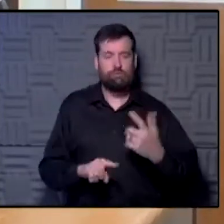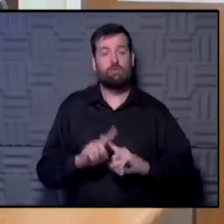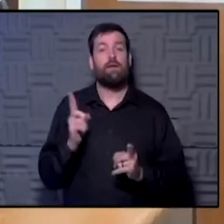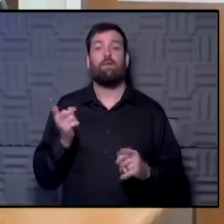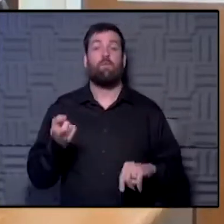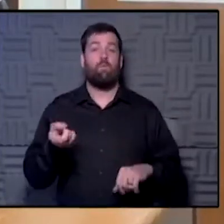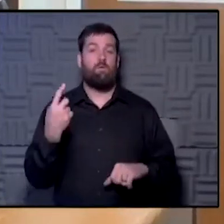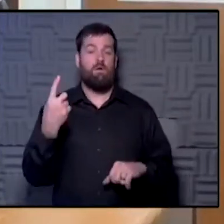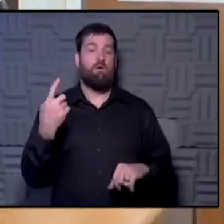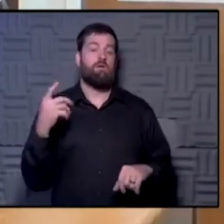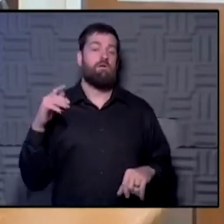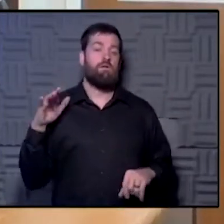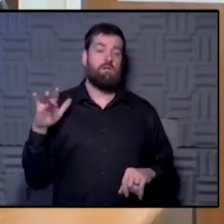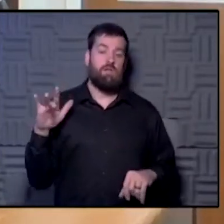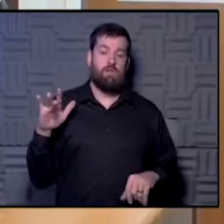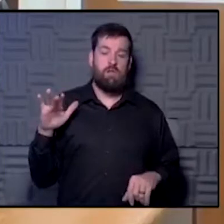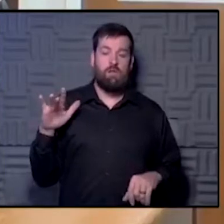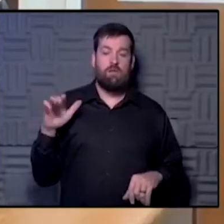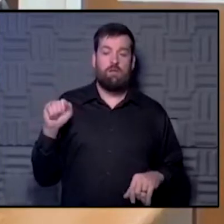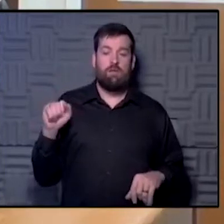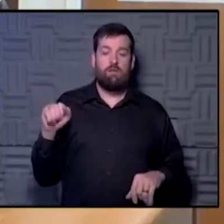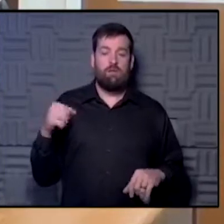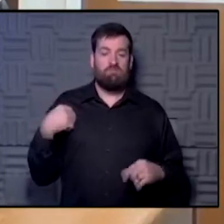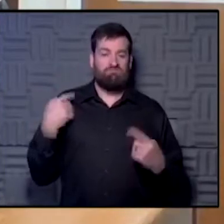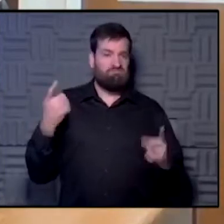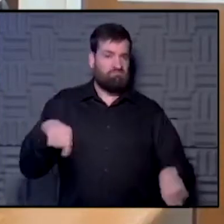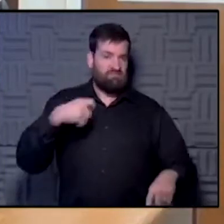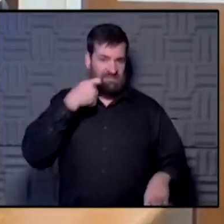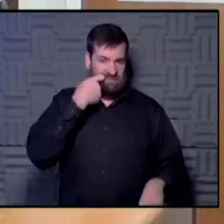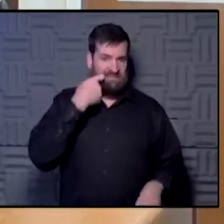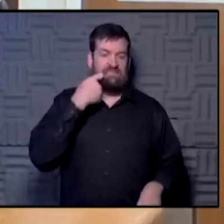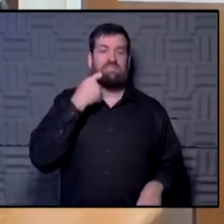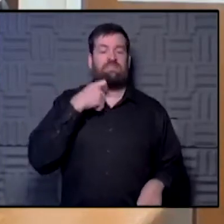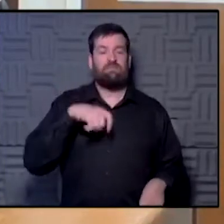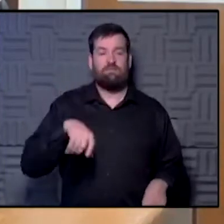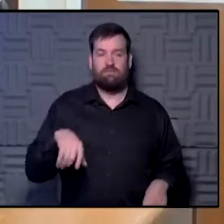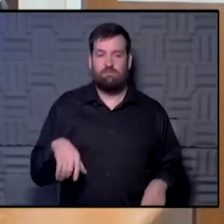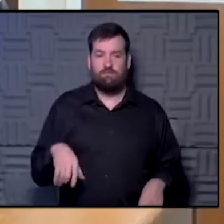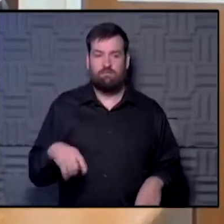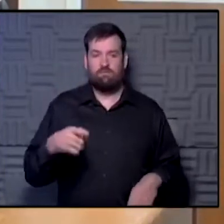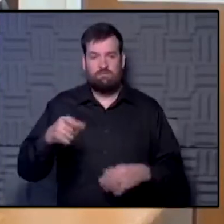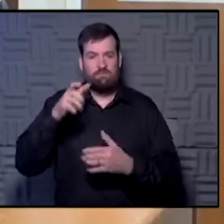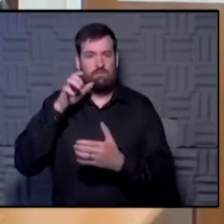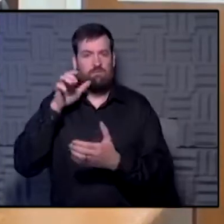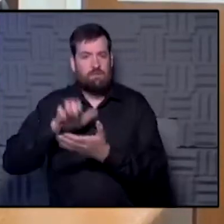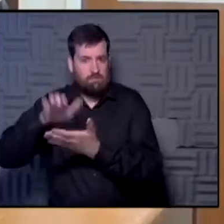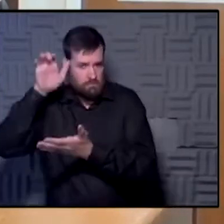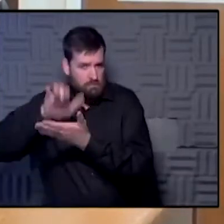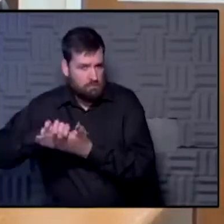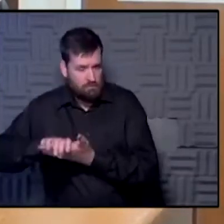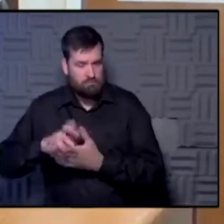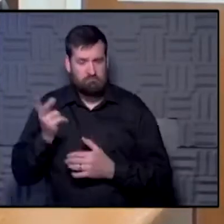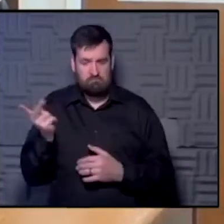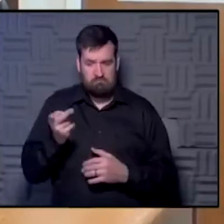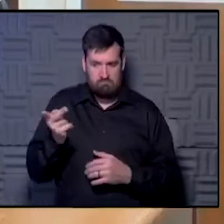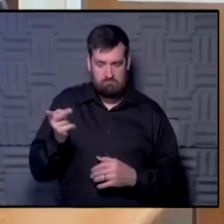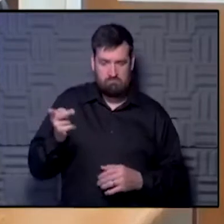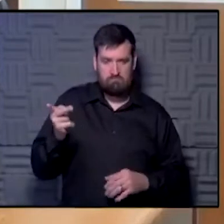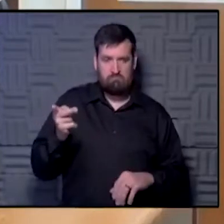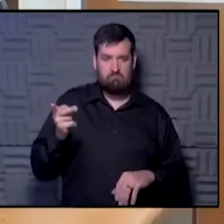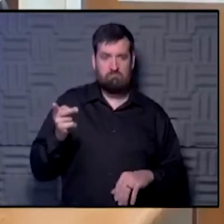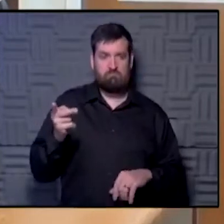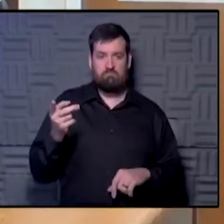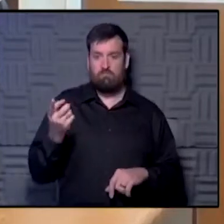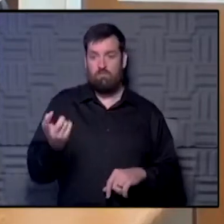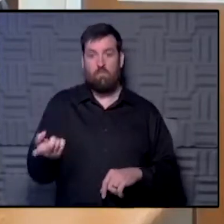them actually has happened recently where we had a husband-wife team that one